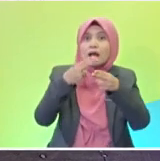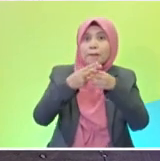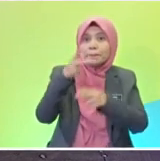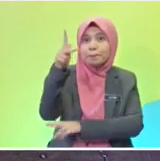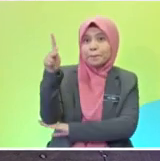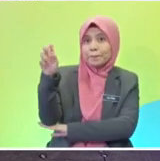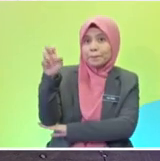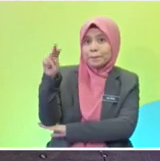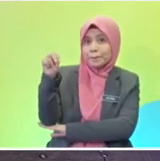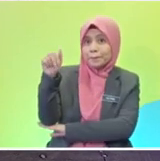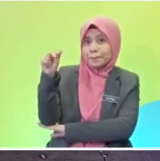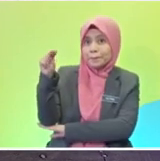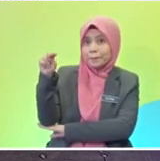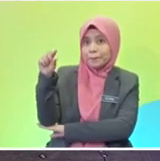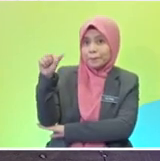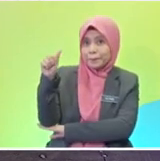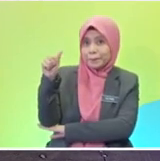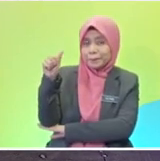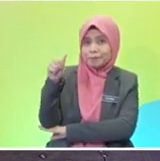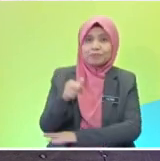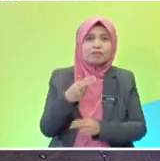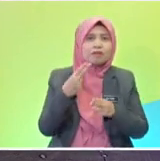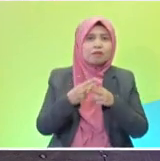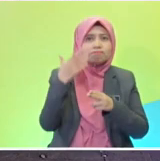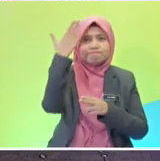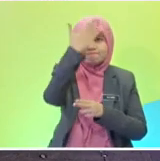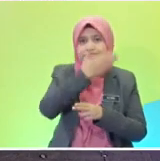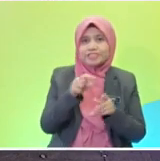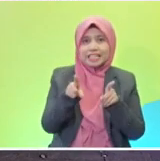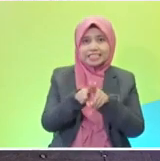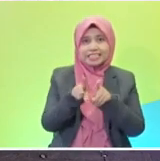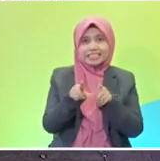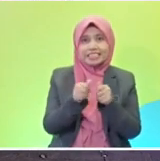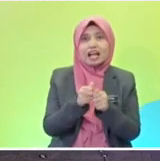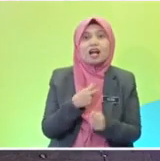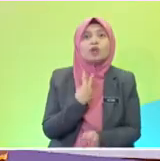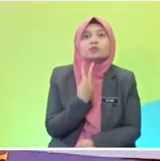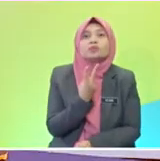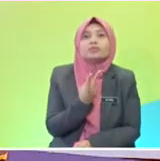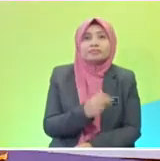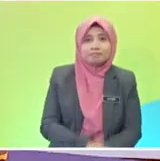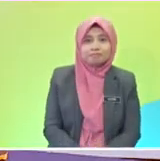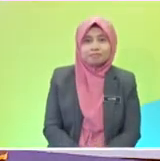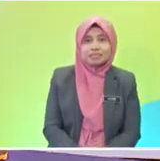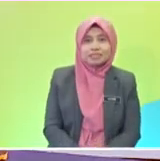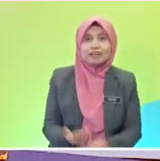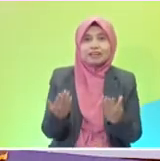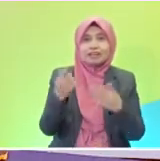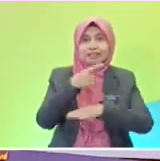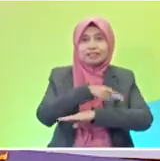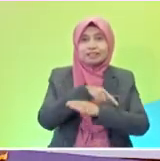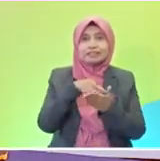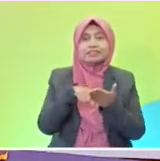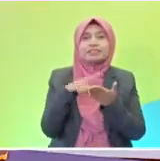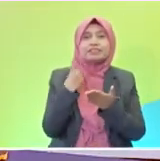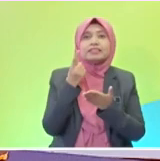name is as beautiful as your voice. Oh, thank you. Thank you so much. Yes, okay. But before we get on with our topic for